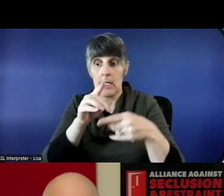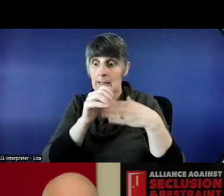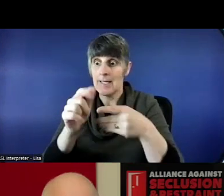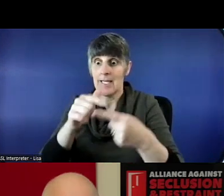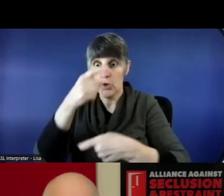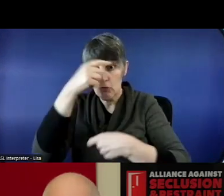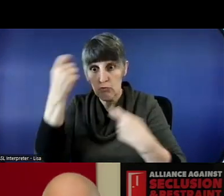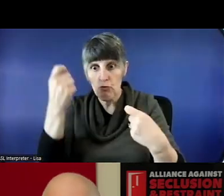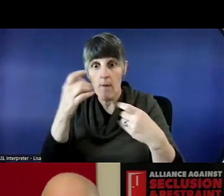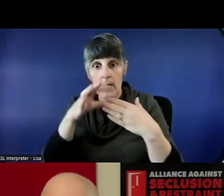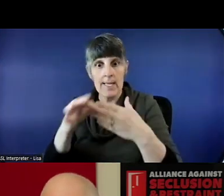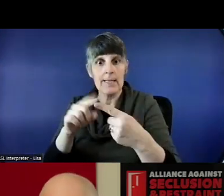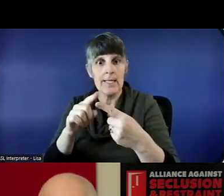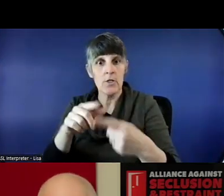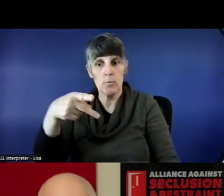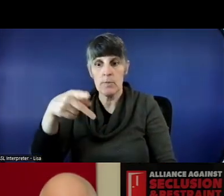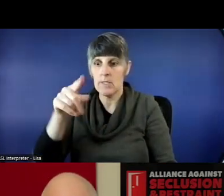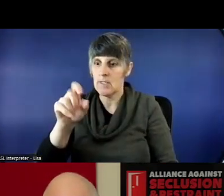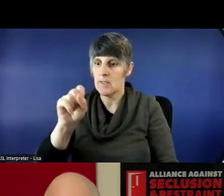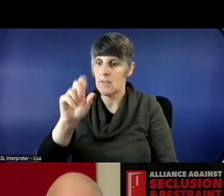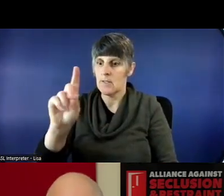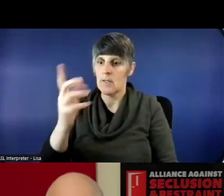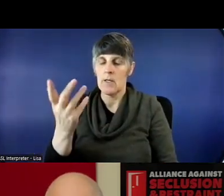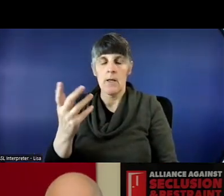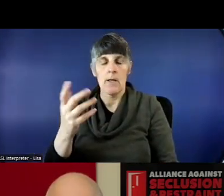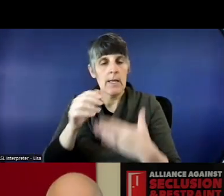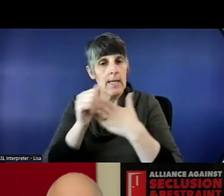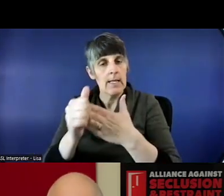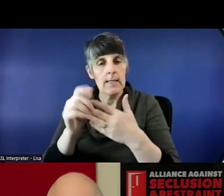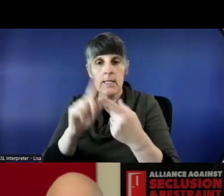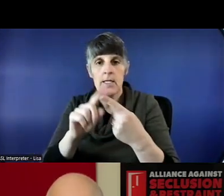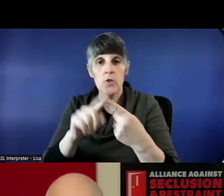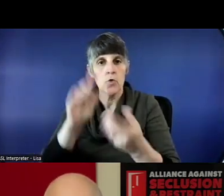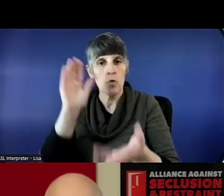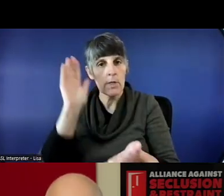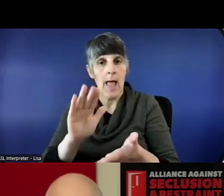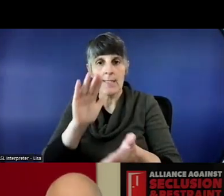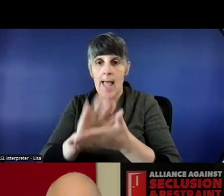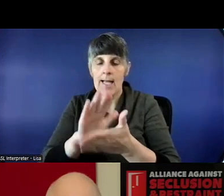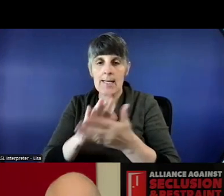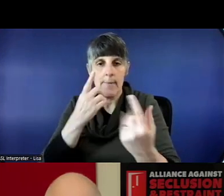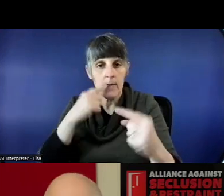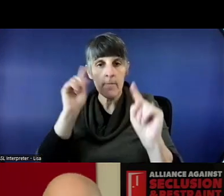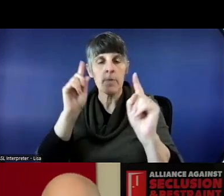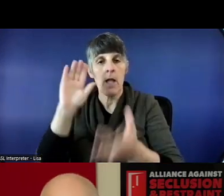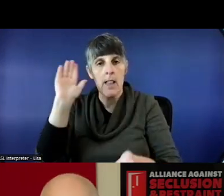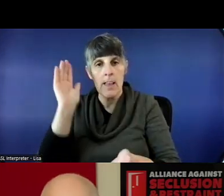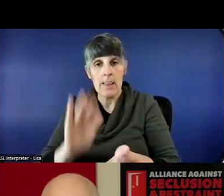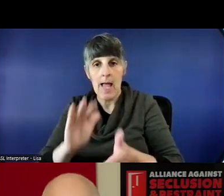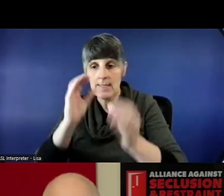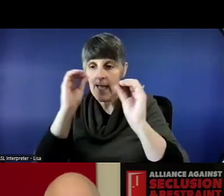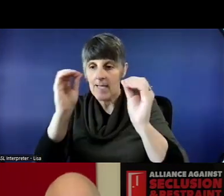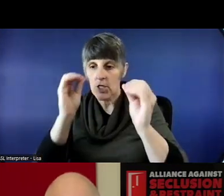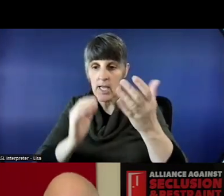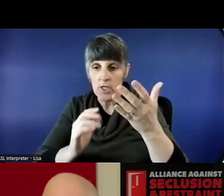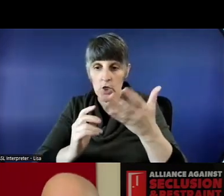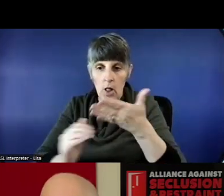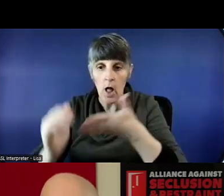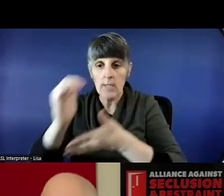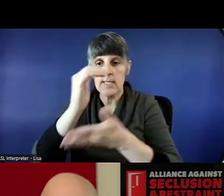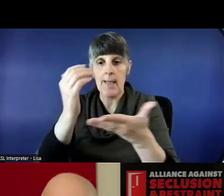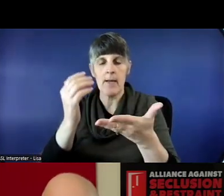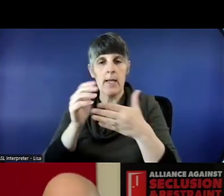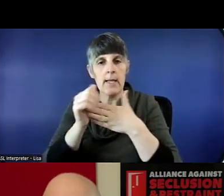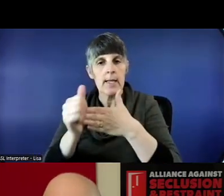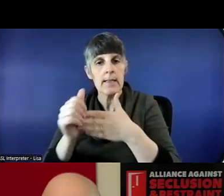It leads to post-traumatic stress disorder. It leads to lower academic performance, lower educational attainment. It